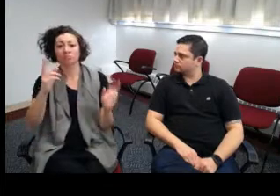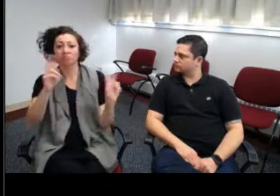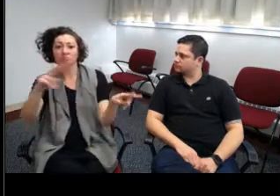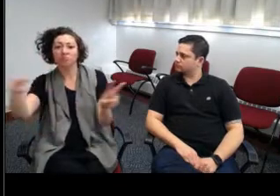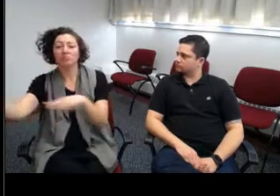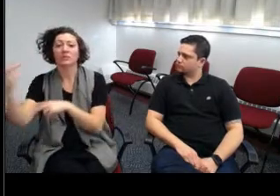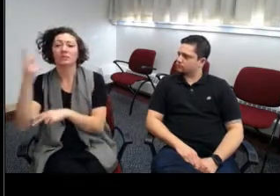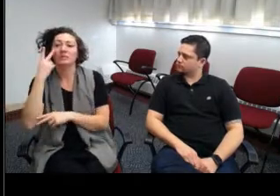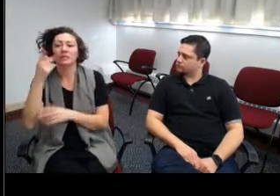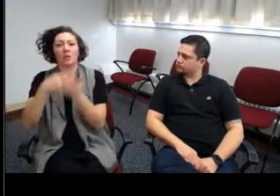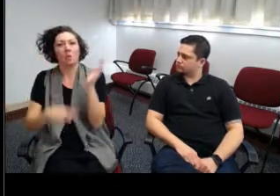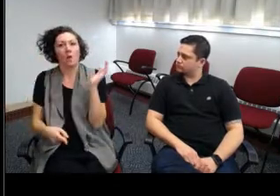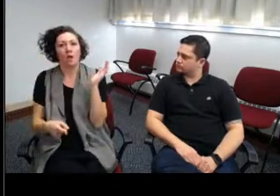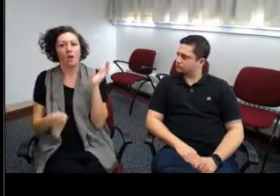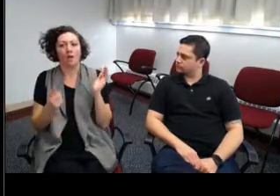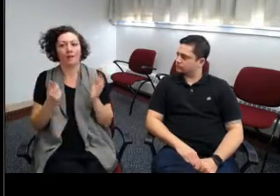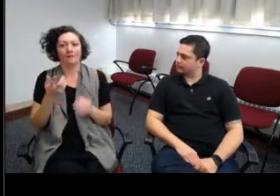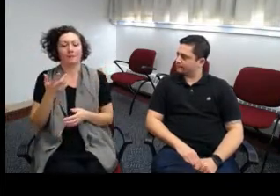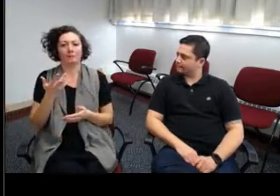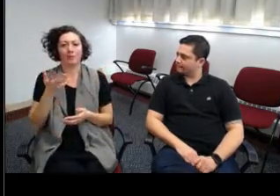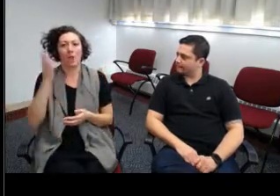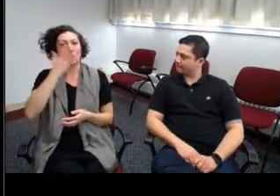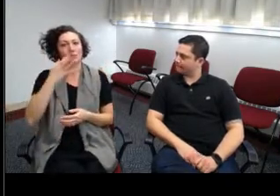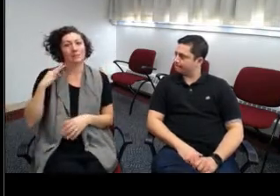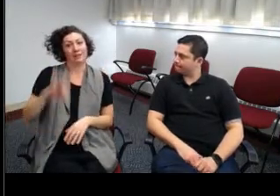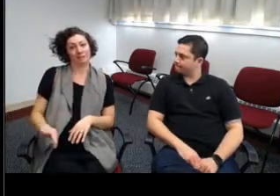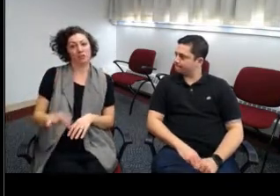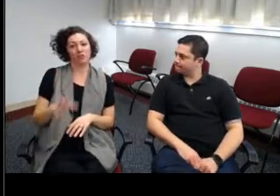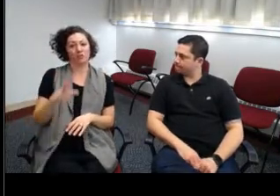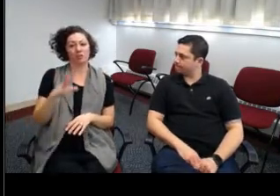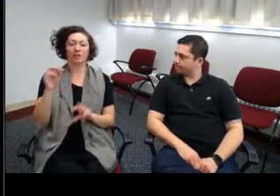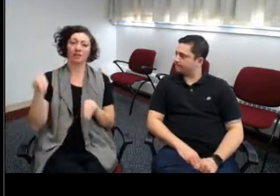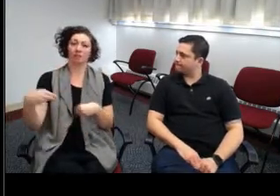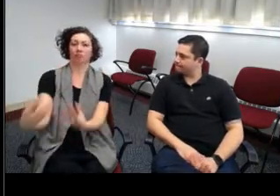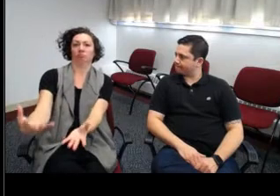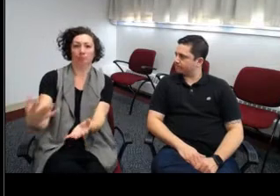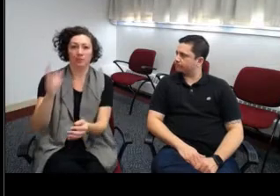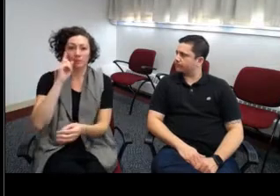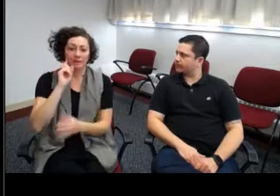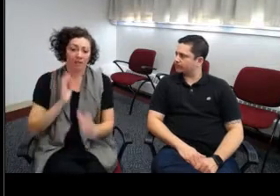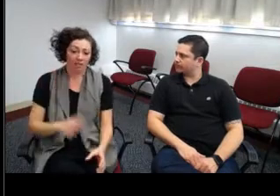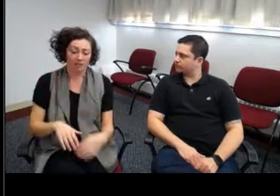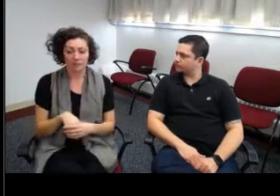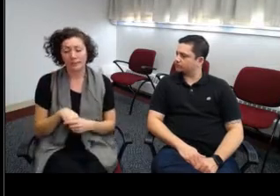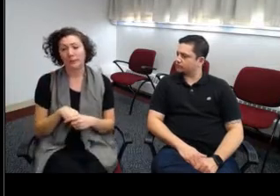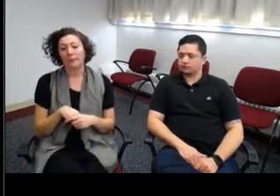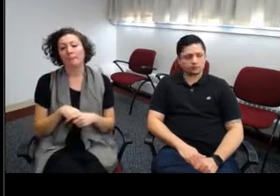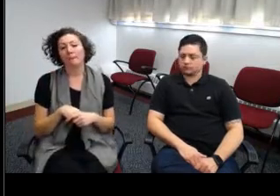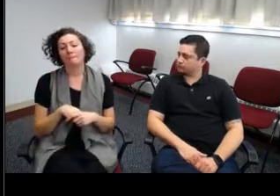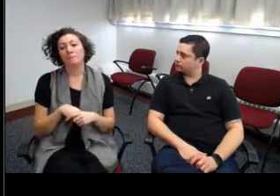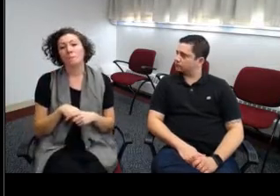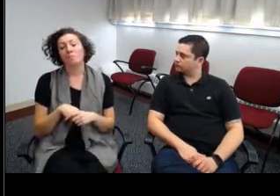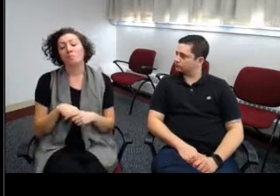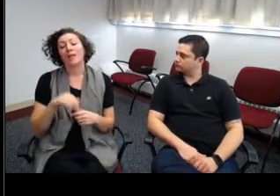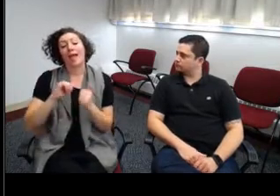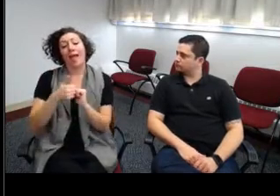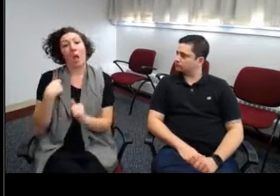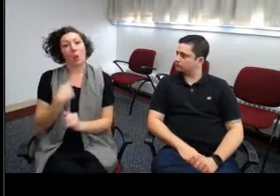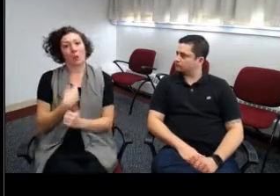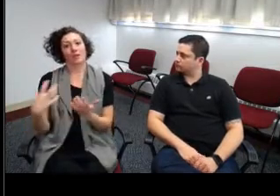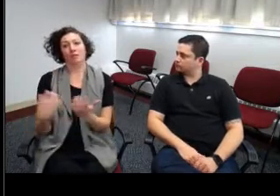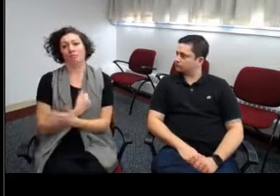tell their own stories. So taking a look at some of those, seeing what's available what looks beneficial, and then presenting it that way to your